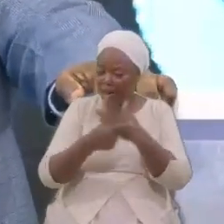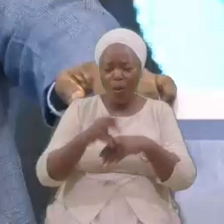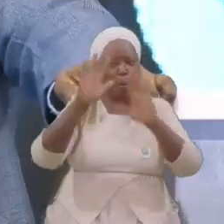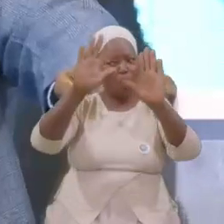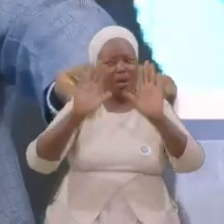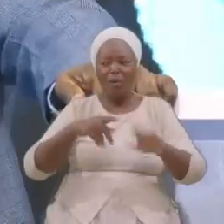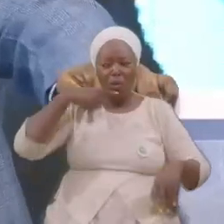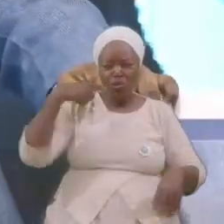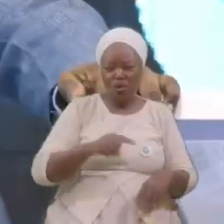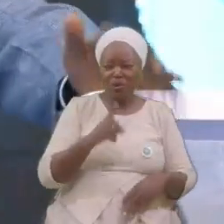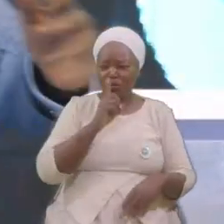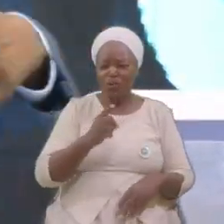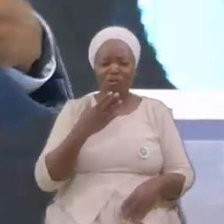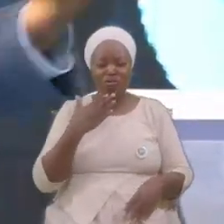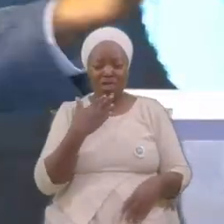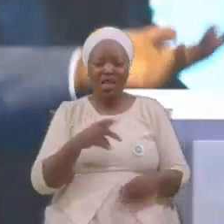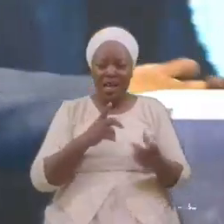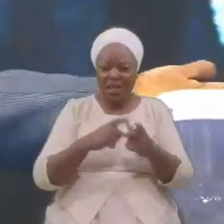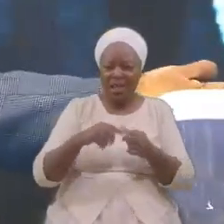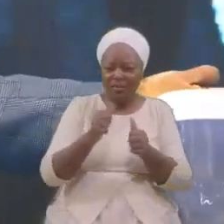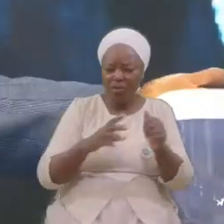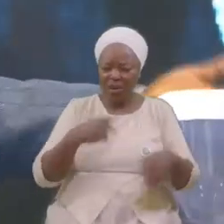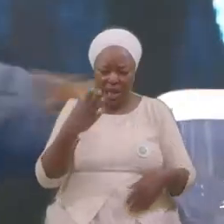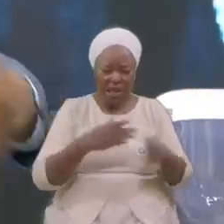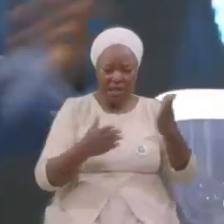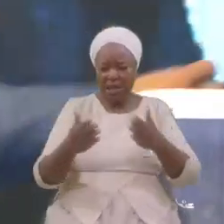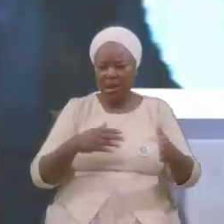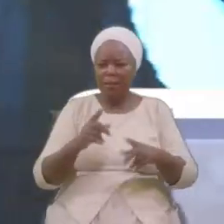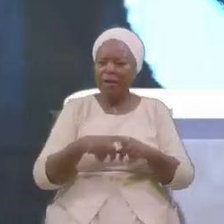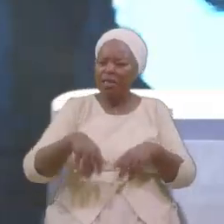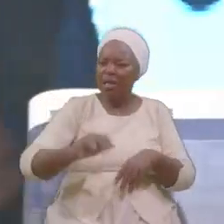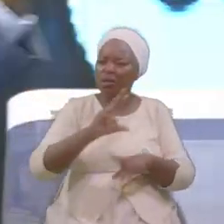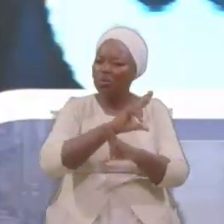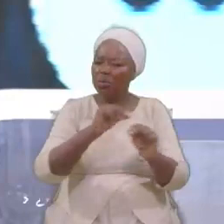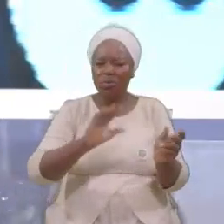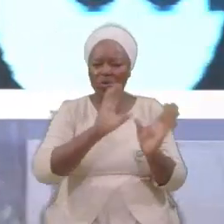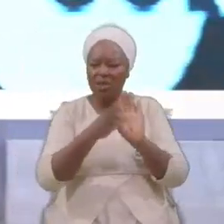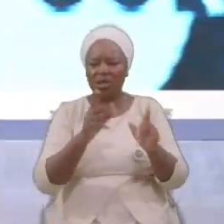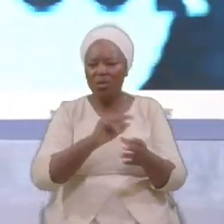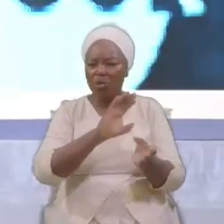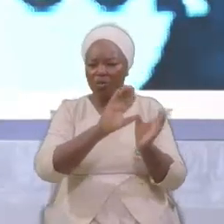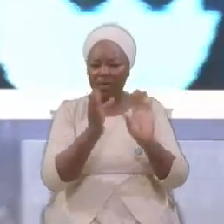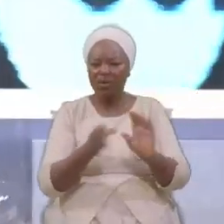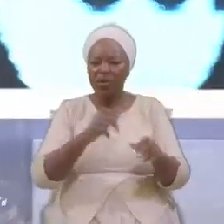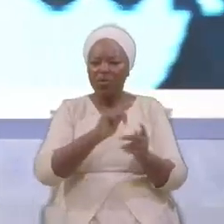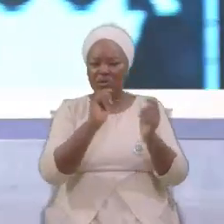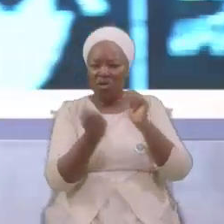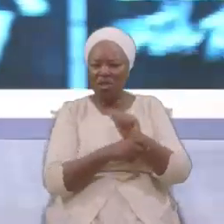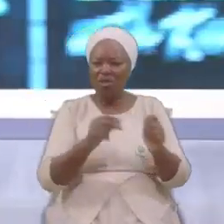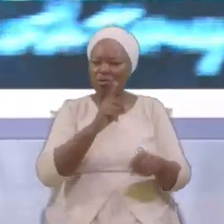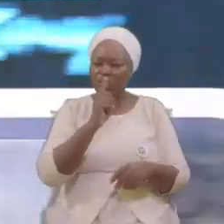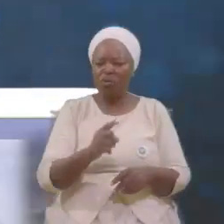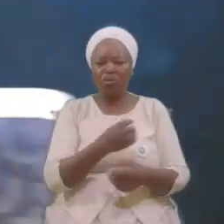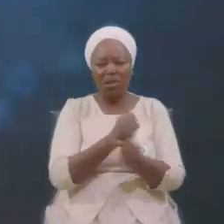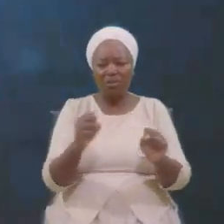preacher myself, but no change, no conversion, no real salvation. It would be a